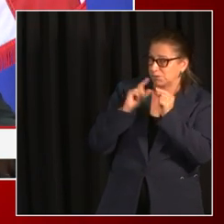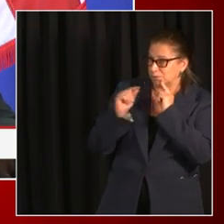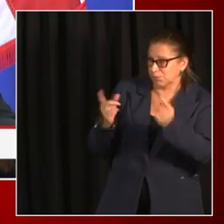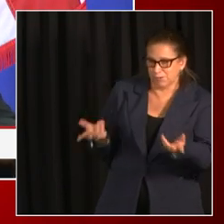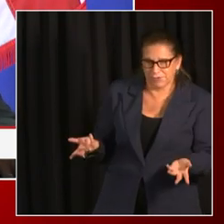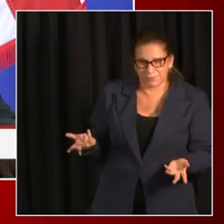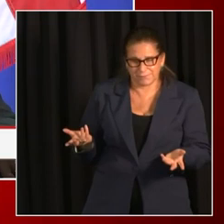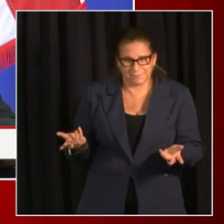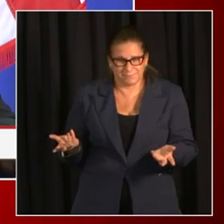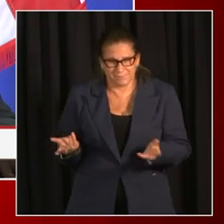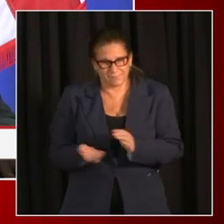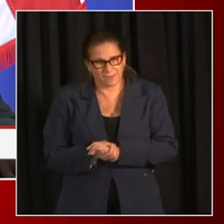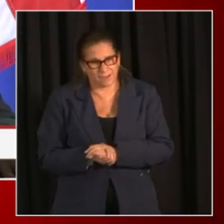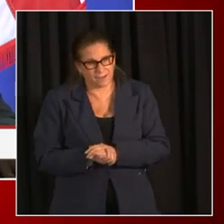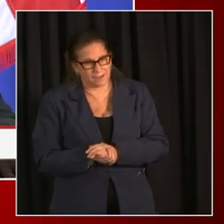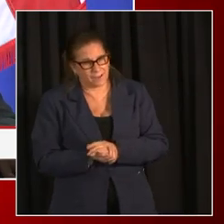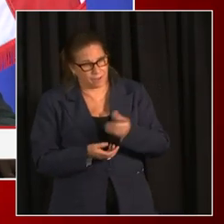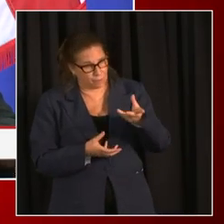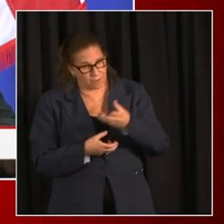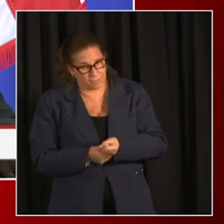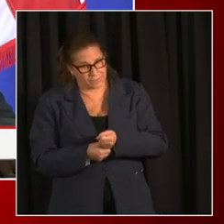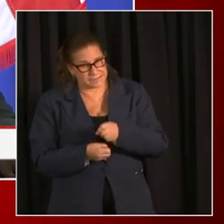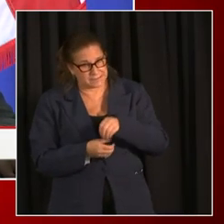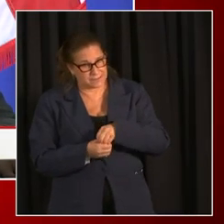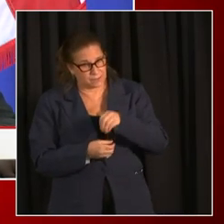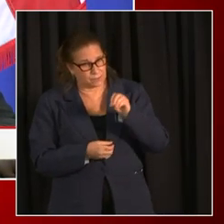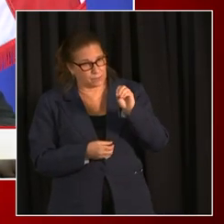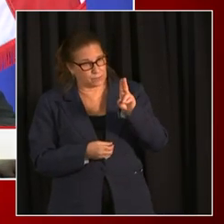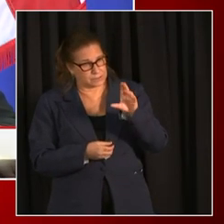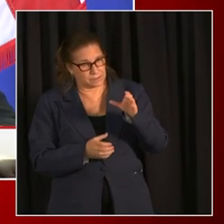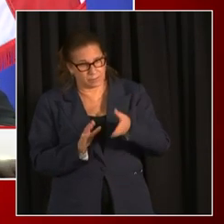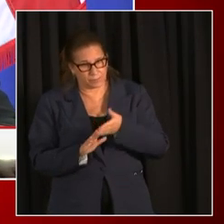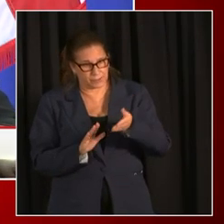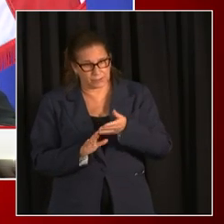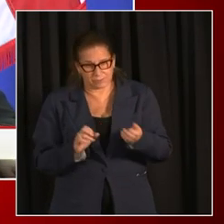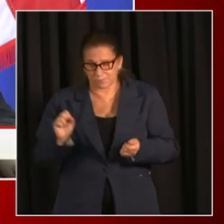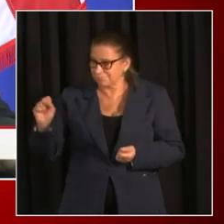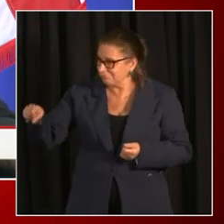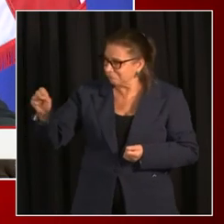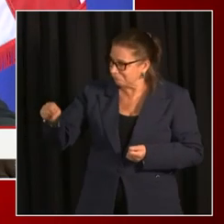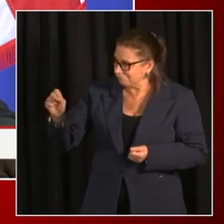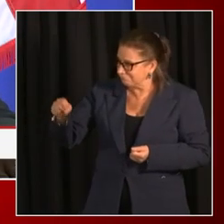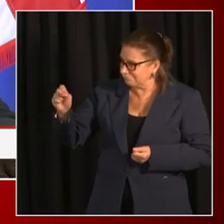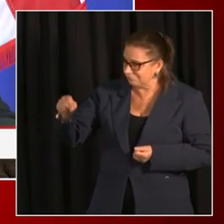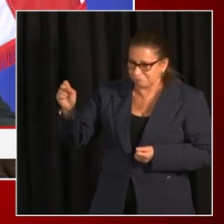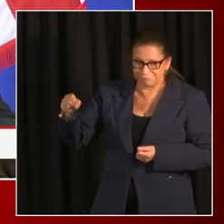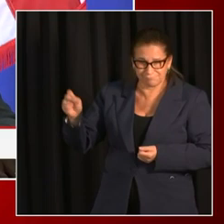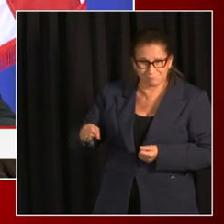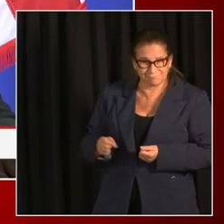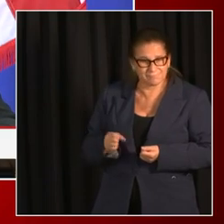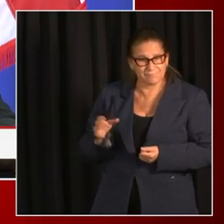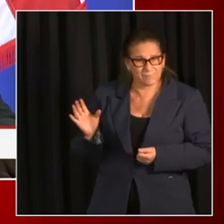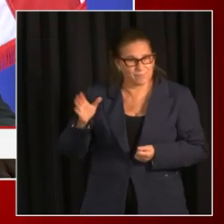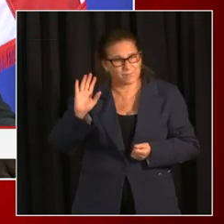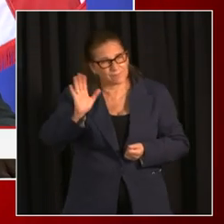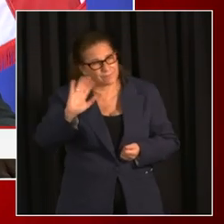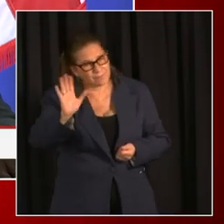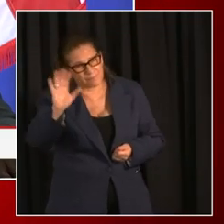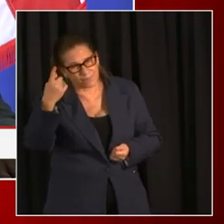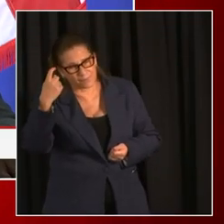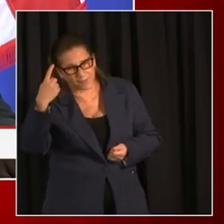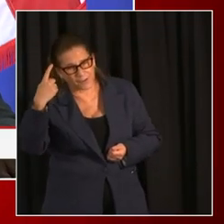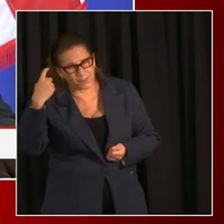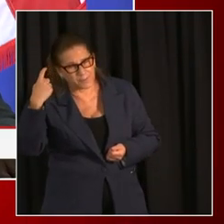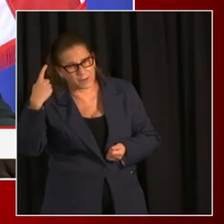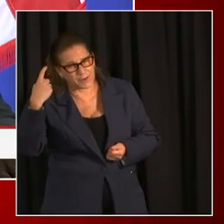a specific question Are about. you confident in the OUC operations? Absolutely. Okay. And then what can you characterize what